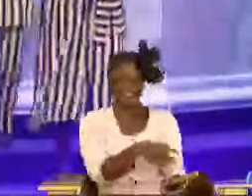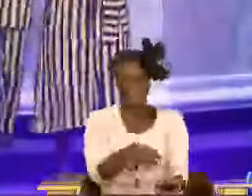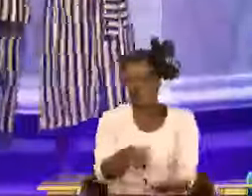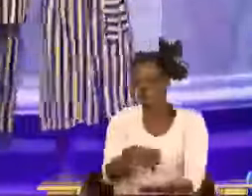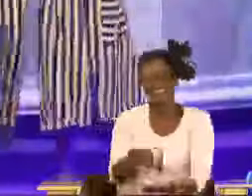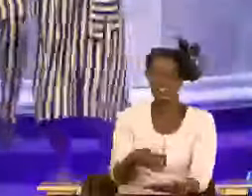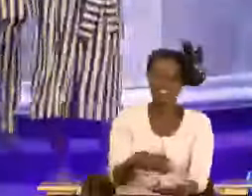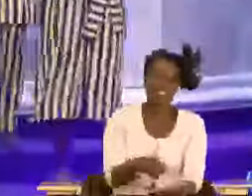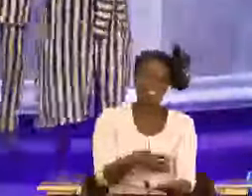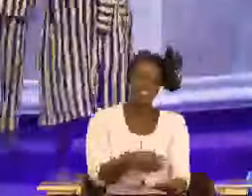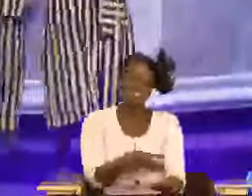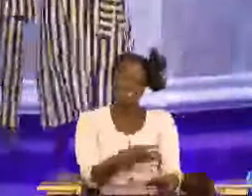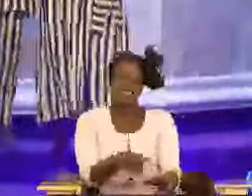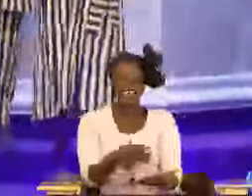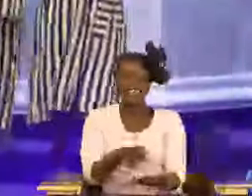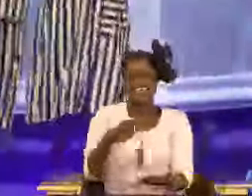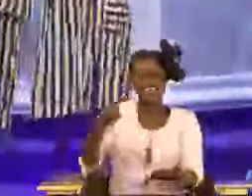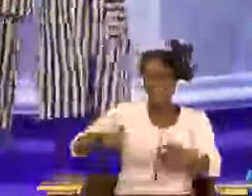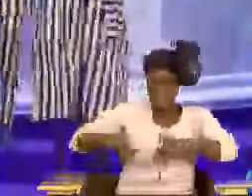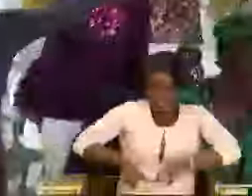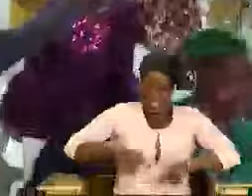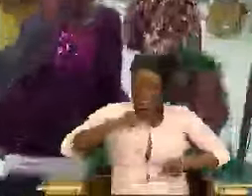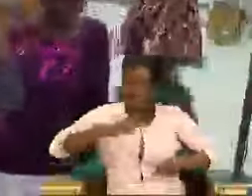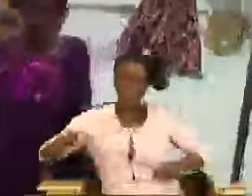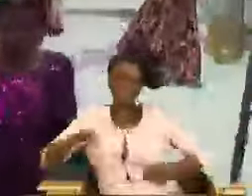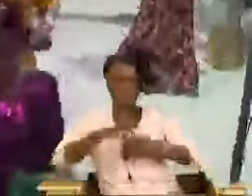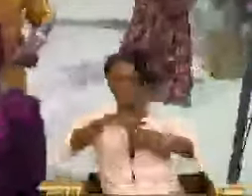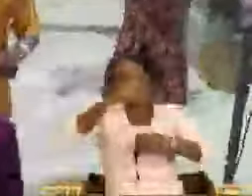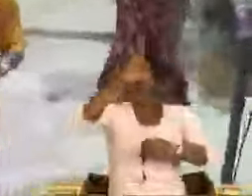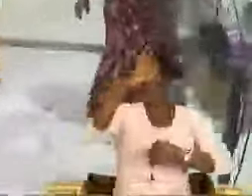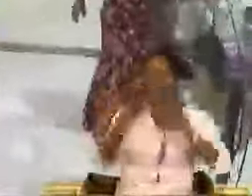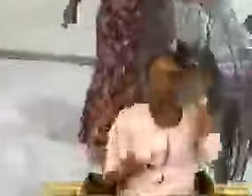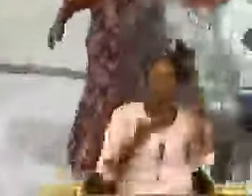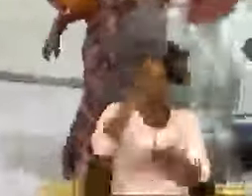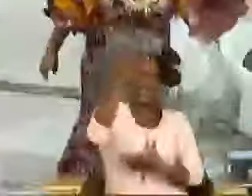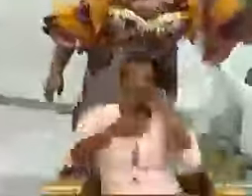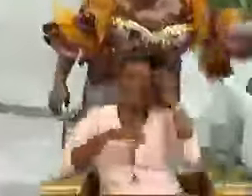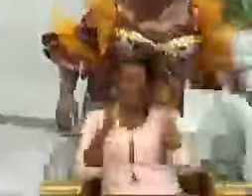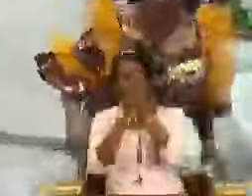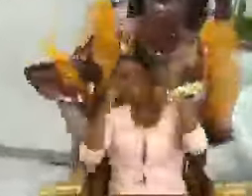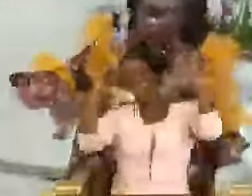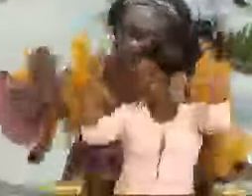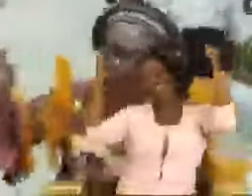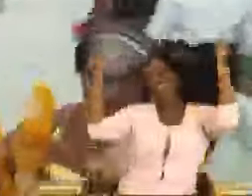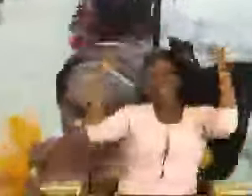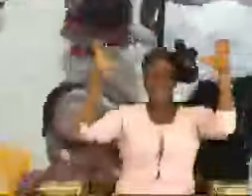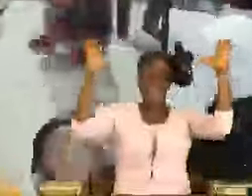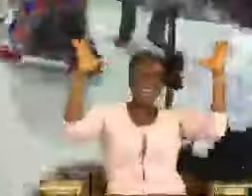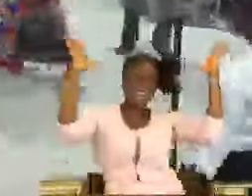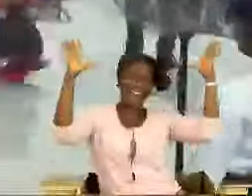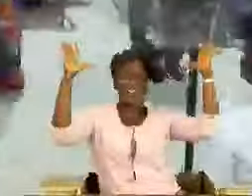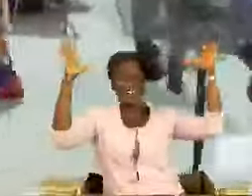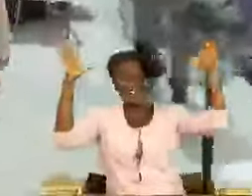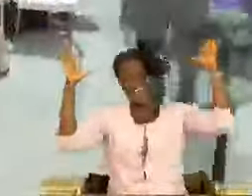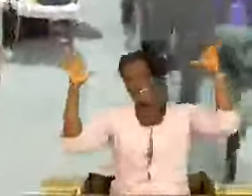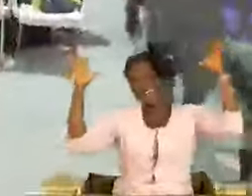oh Hallelujah huah everything is working for my